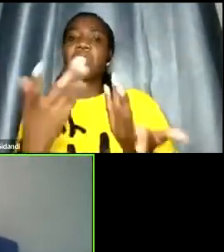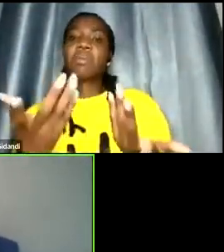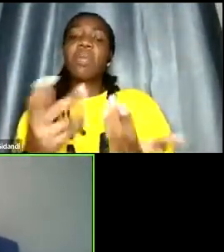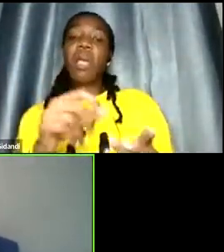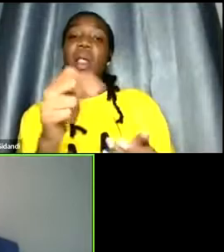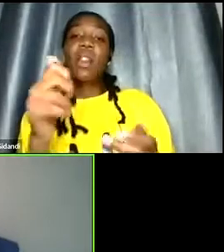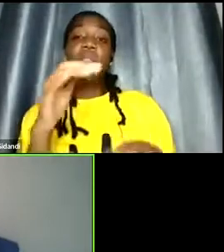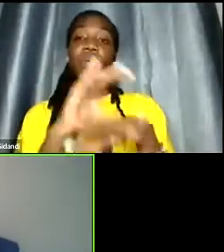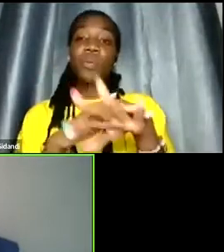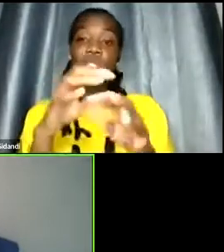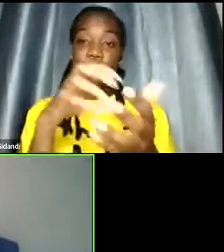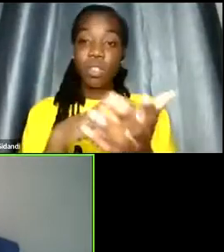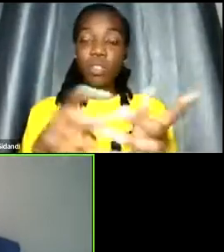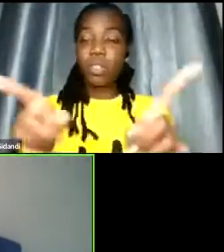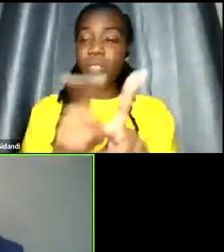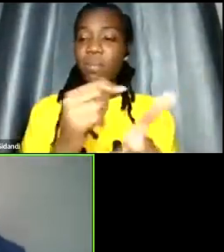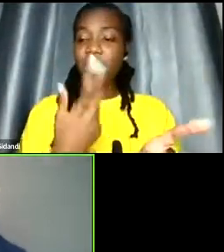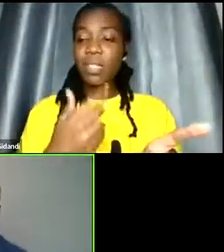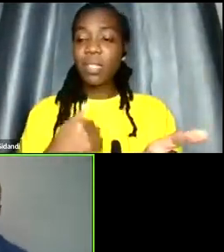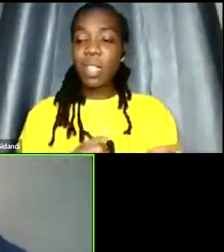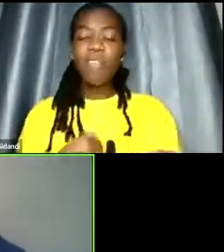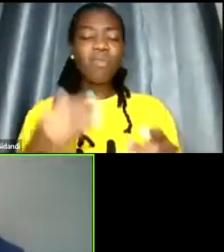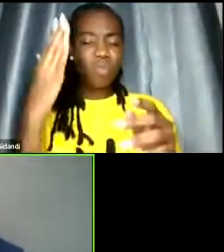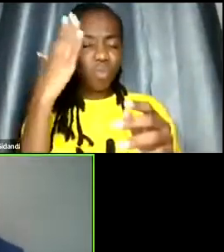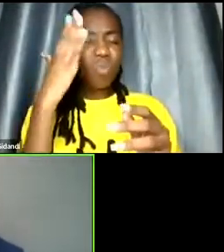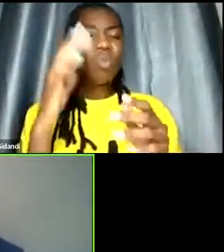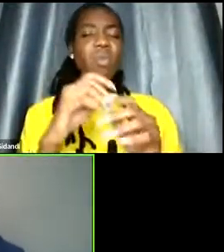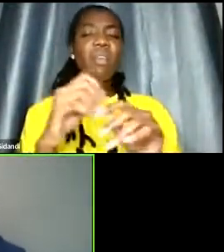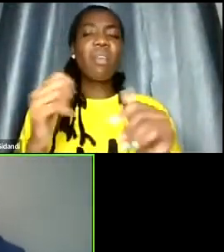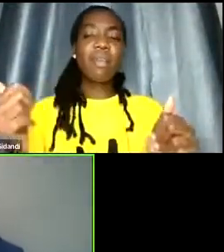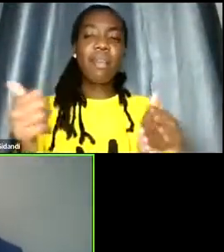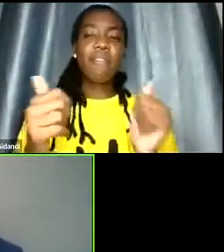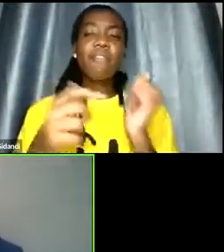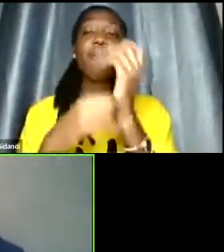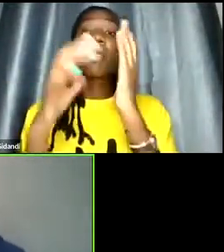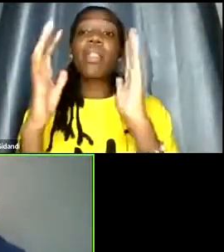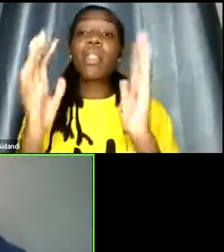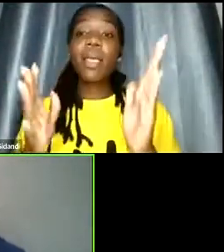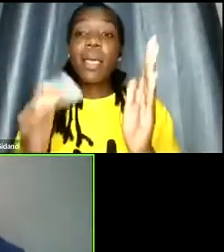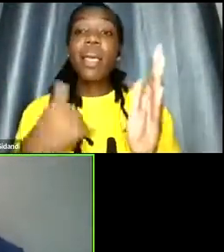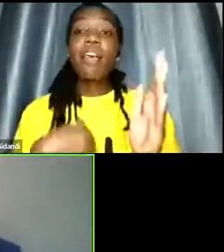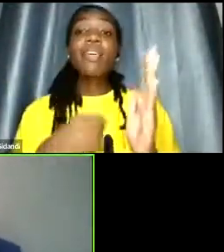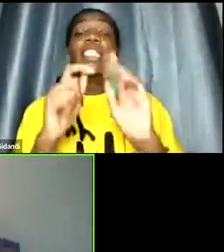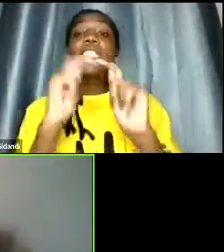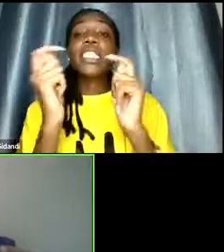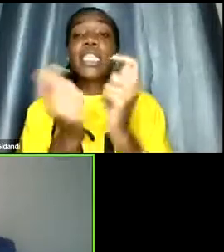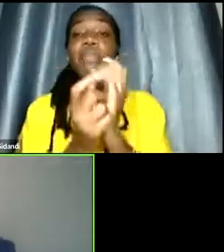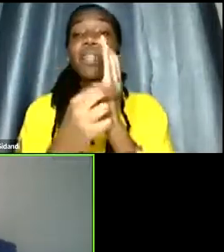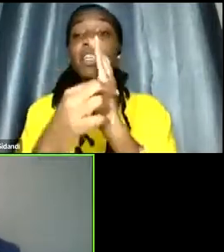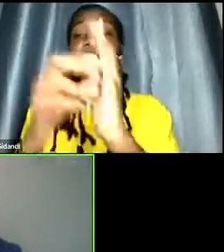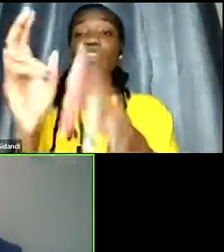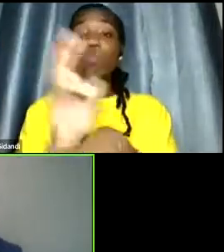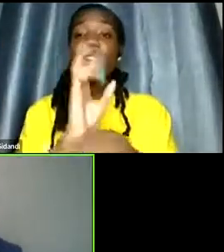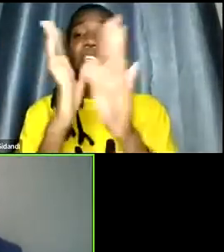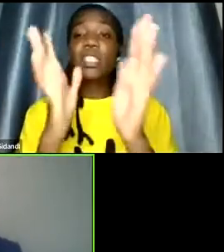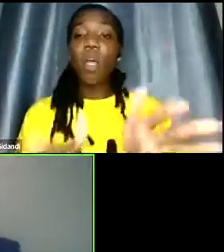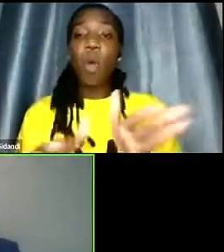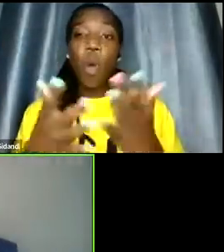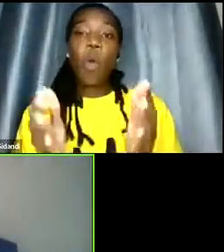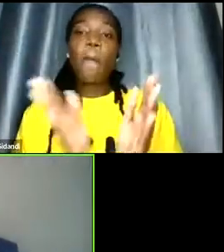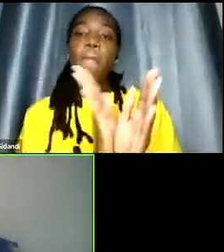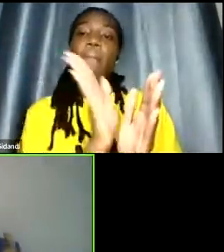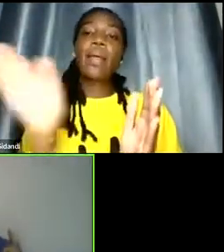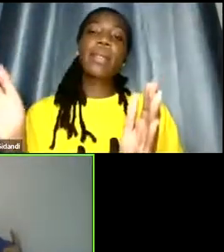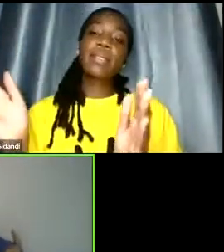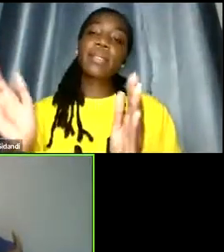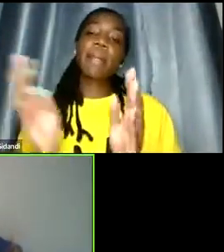common, we are all familiar with this, you might have positions such as team lead, supervisor, or even branch manager or operations